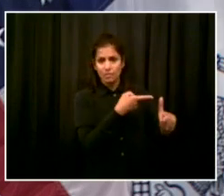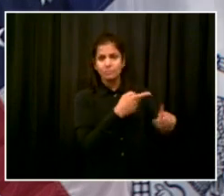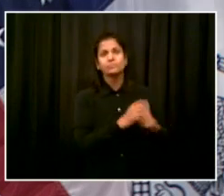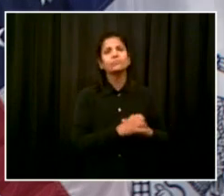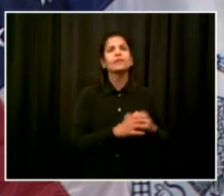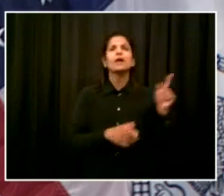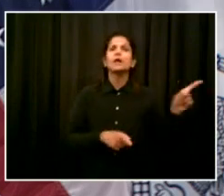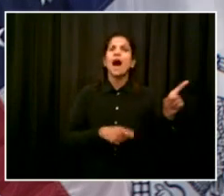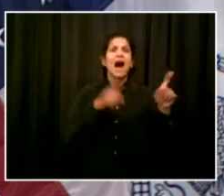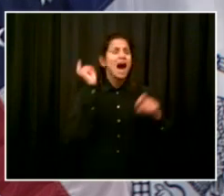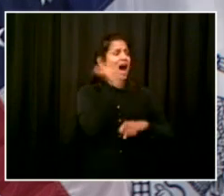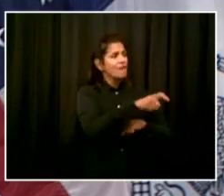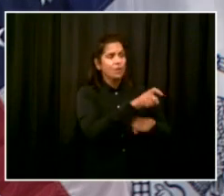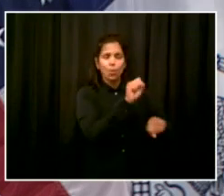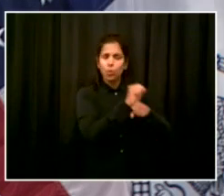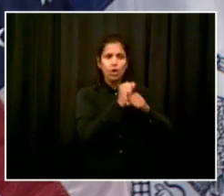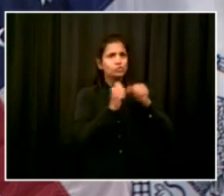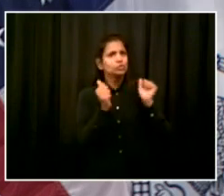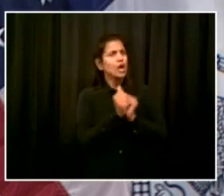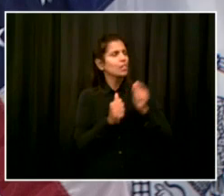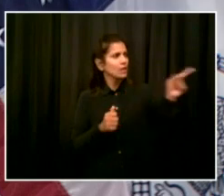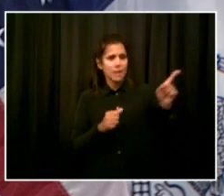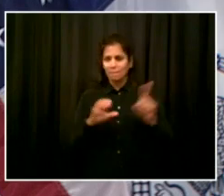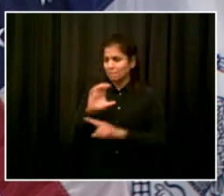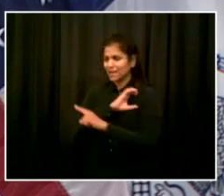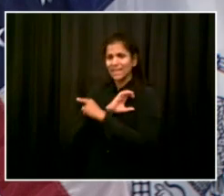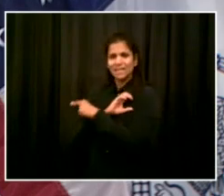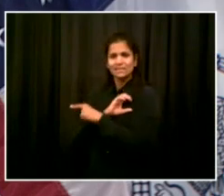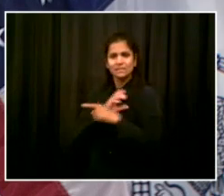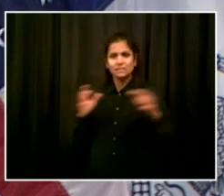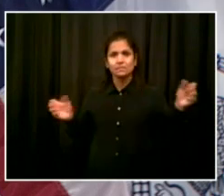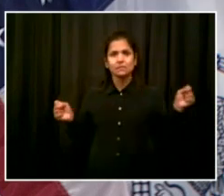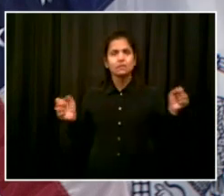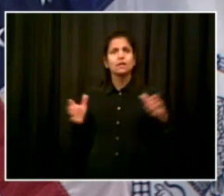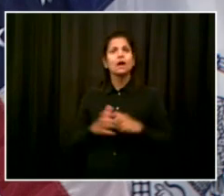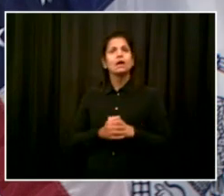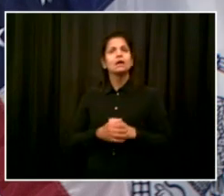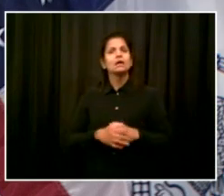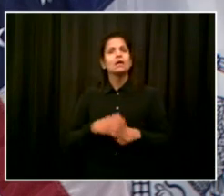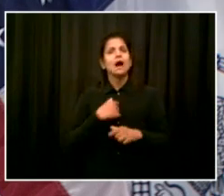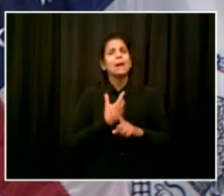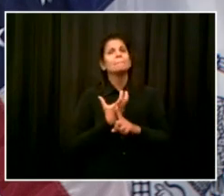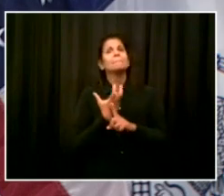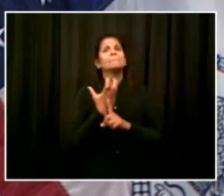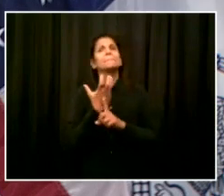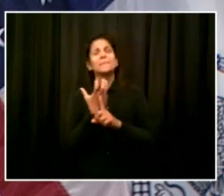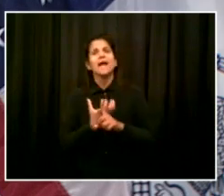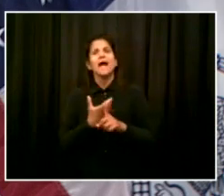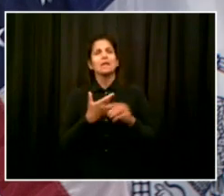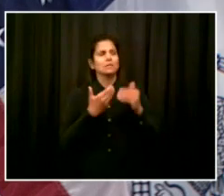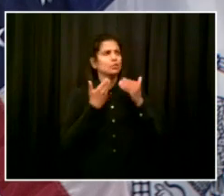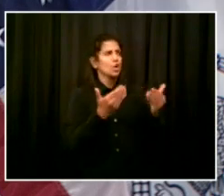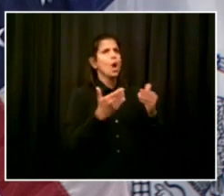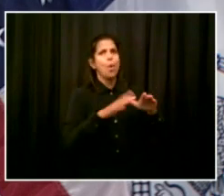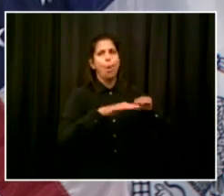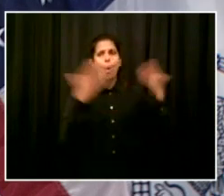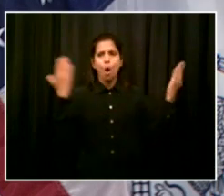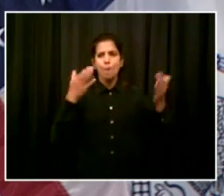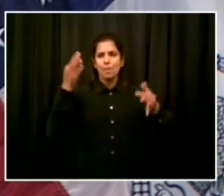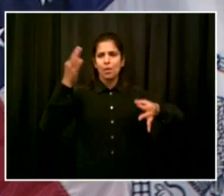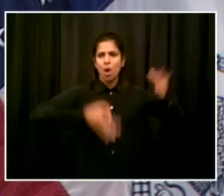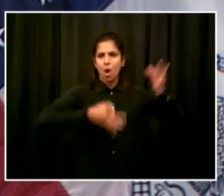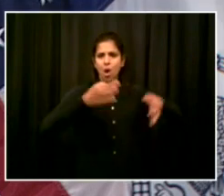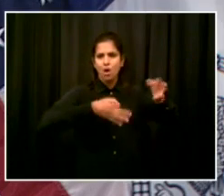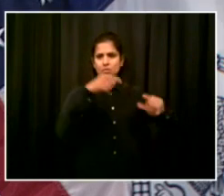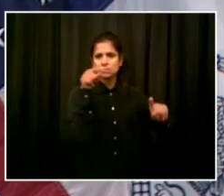I am pleading with the State Office of Court Administration to reopen the court system fully. If you then combine the work